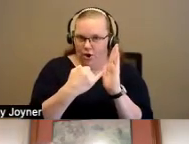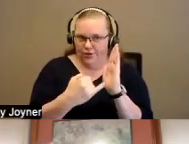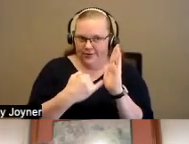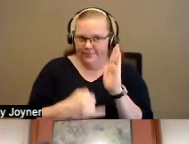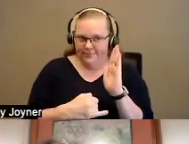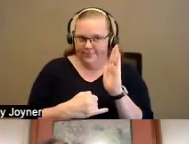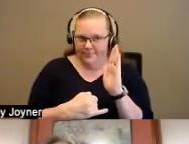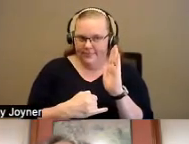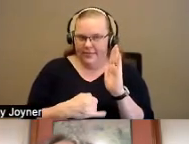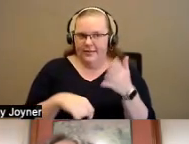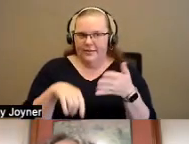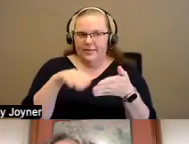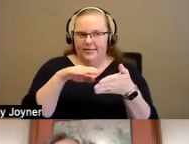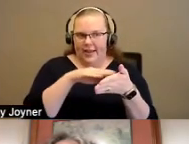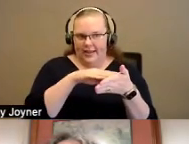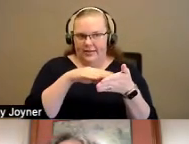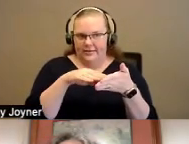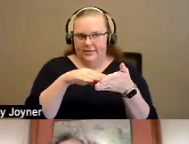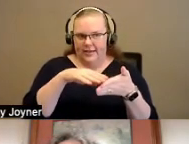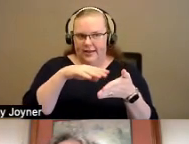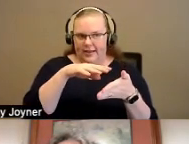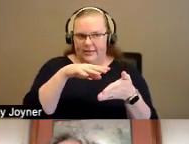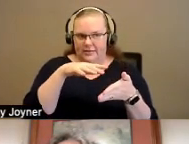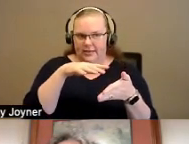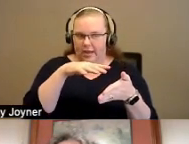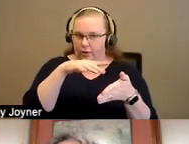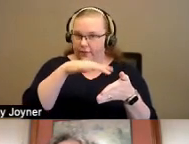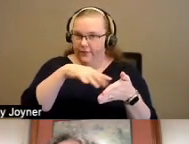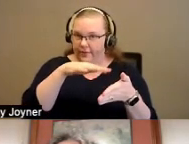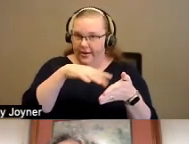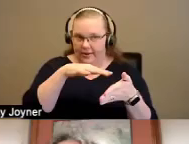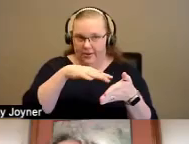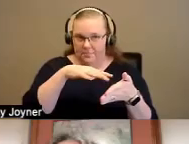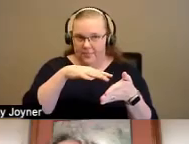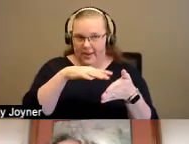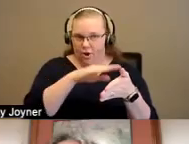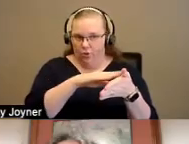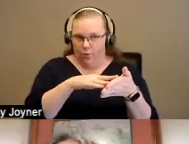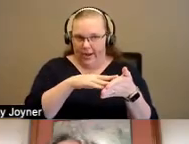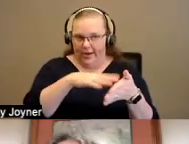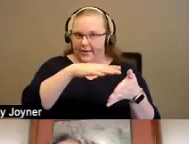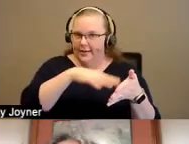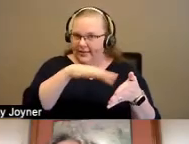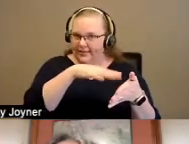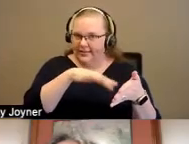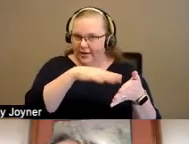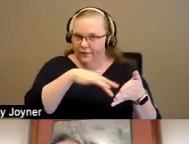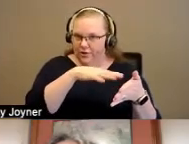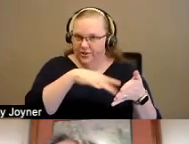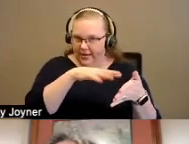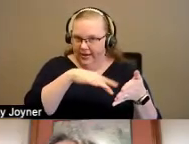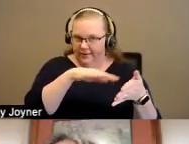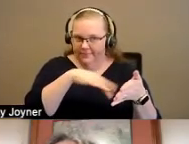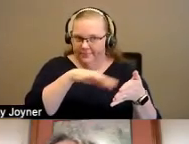for art. okay. The hand that has the yellow on the white is the sign